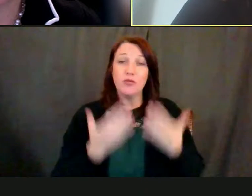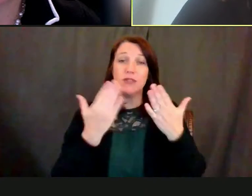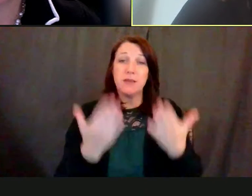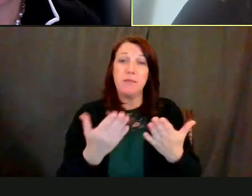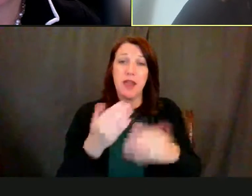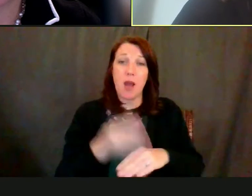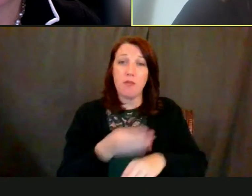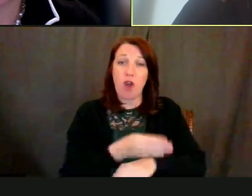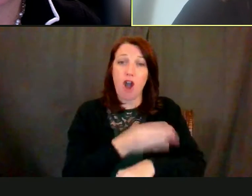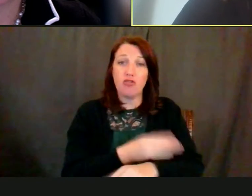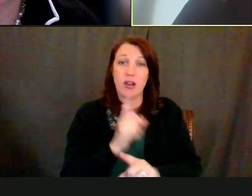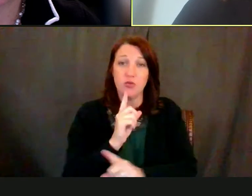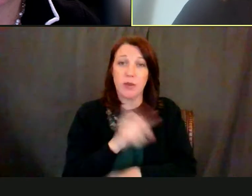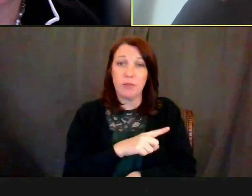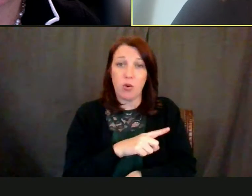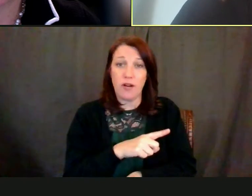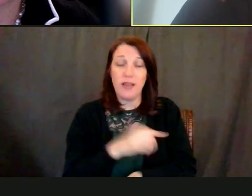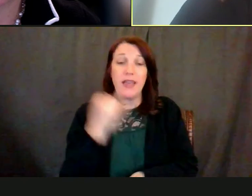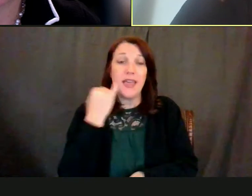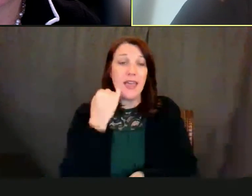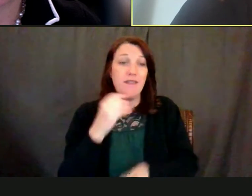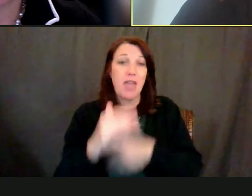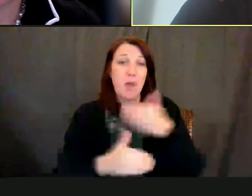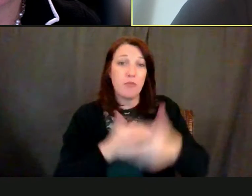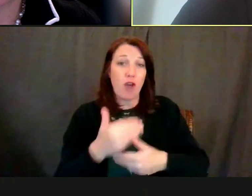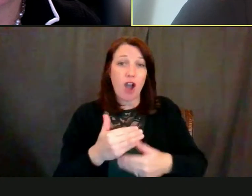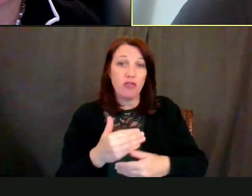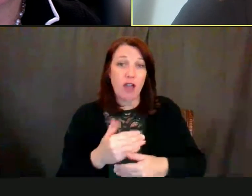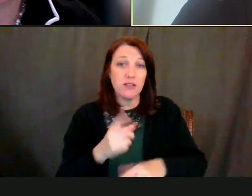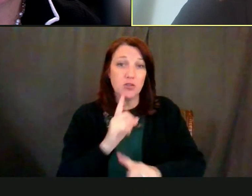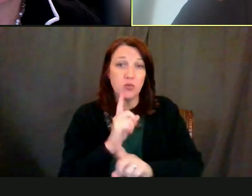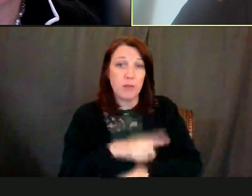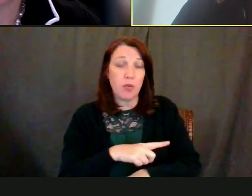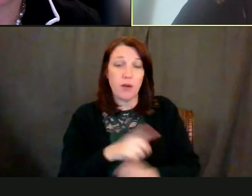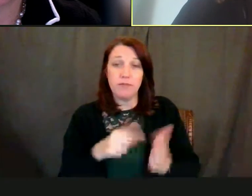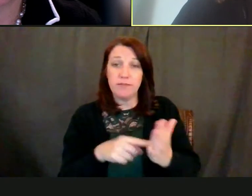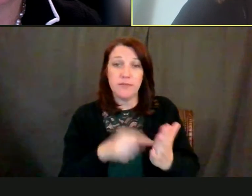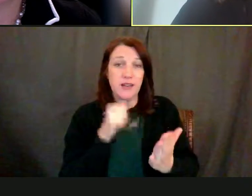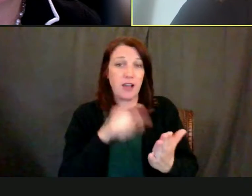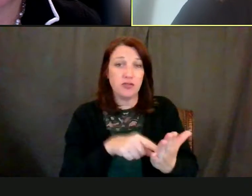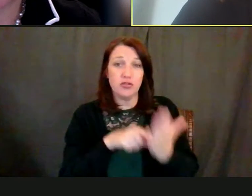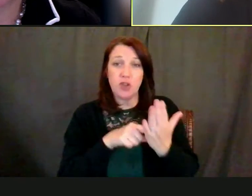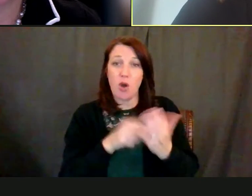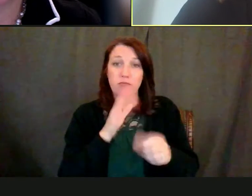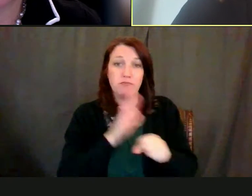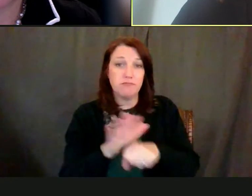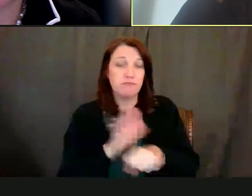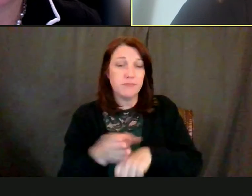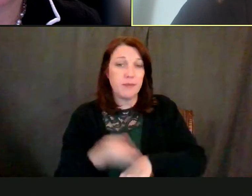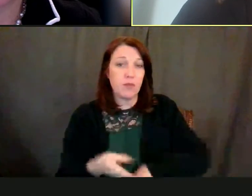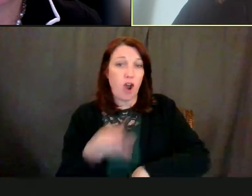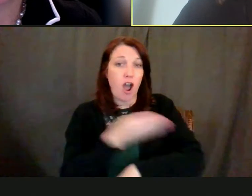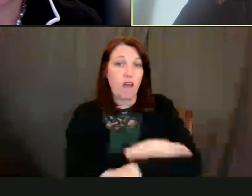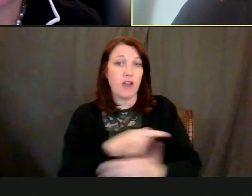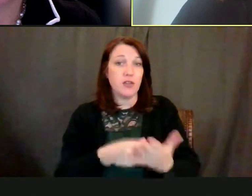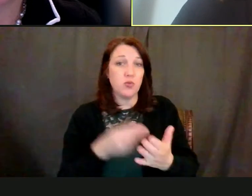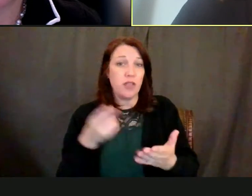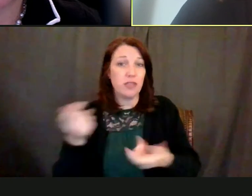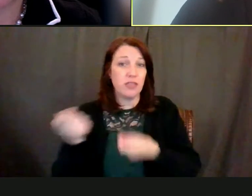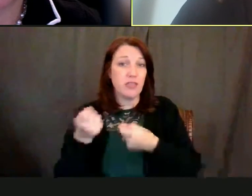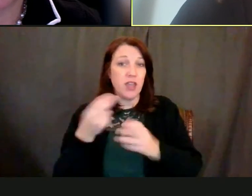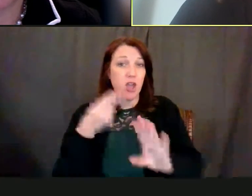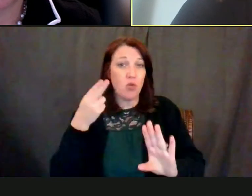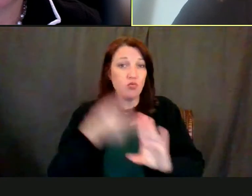And so if your progress report does not show adequate progress in terms of enrollment of